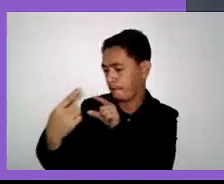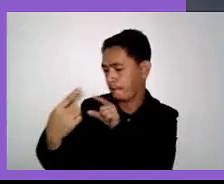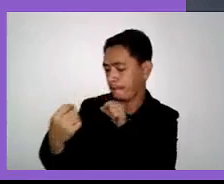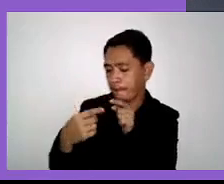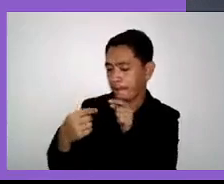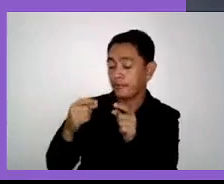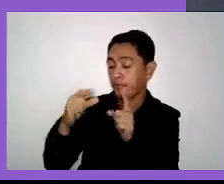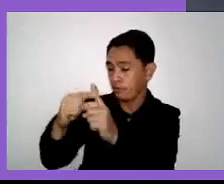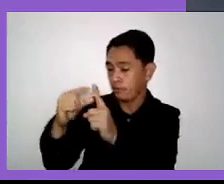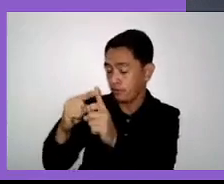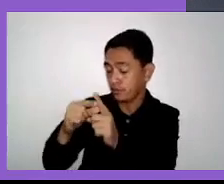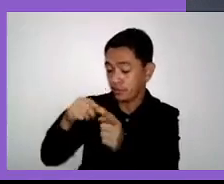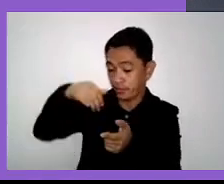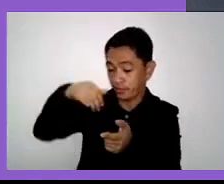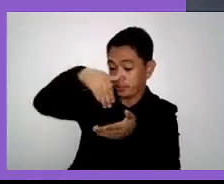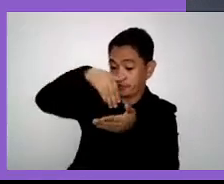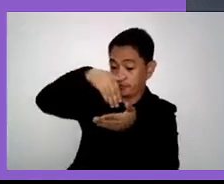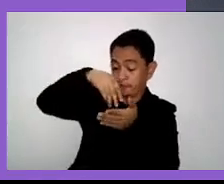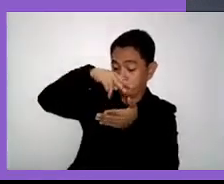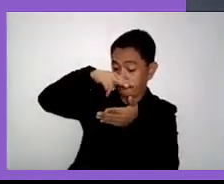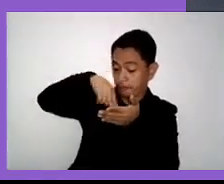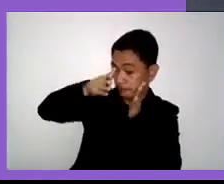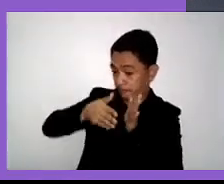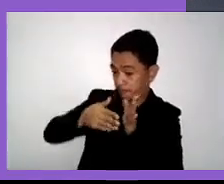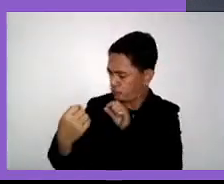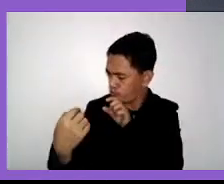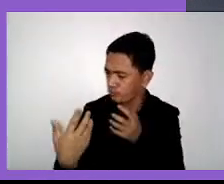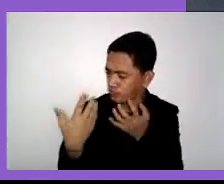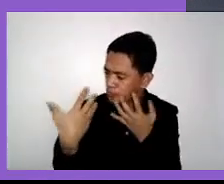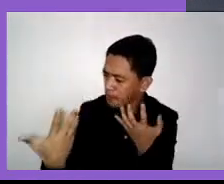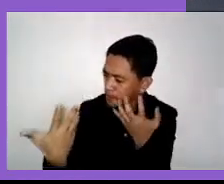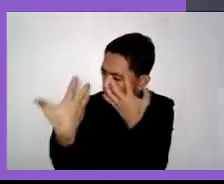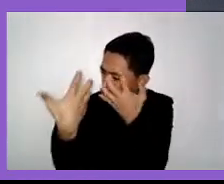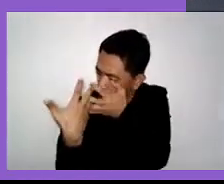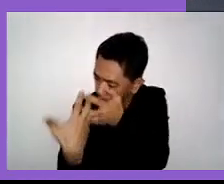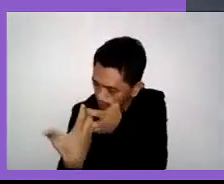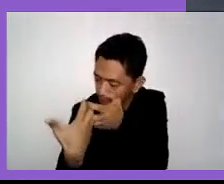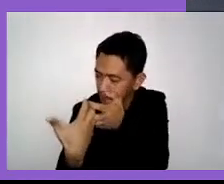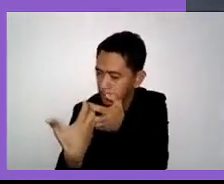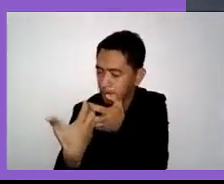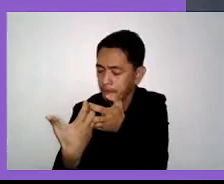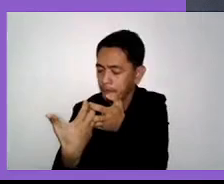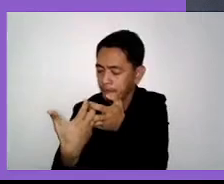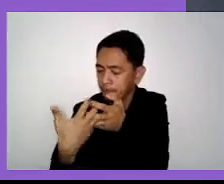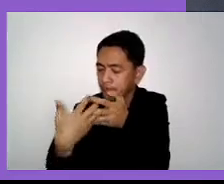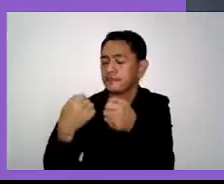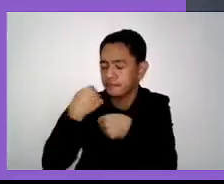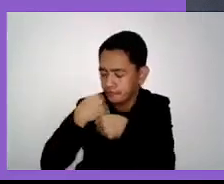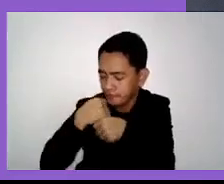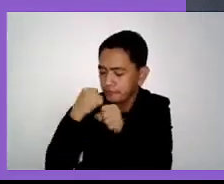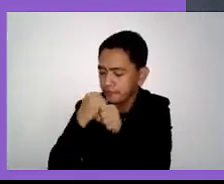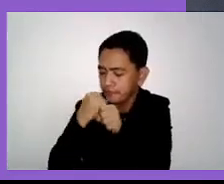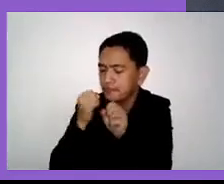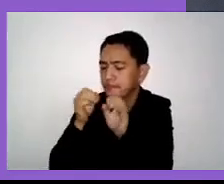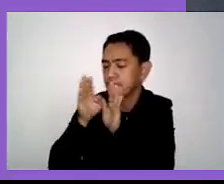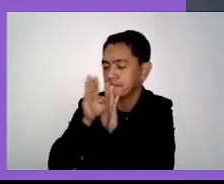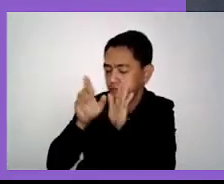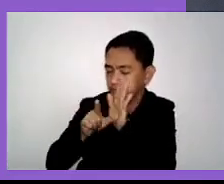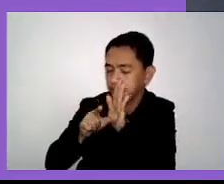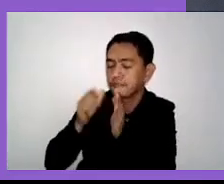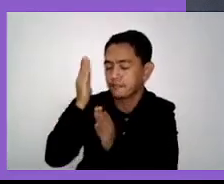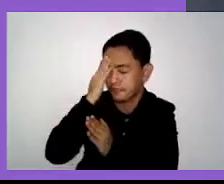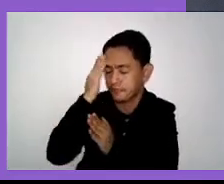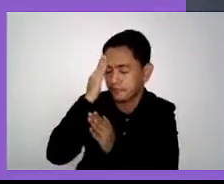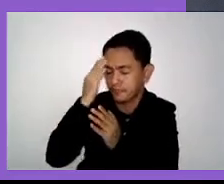conveys the importance of engagement in reading and building background knowledge of the reader in order to construct meaningful